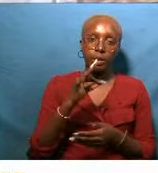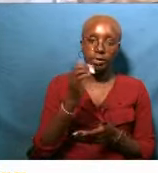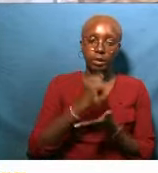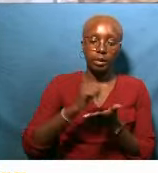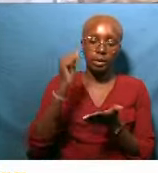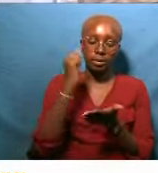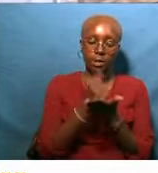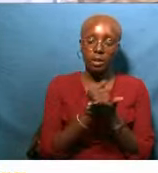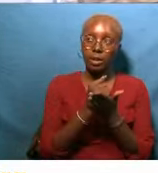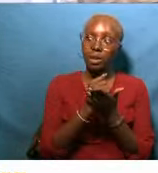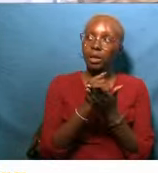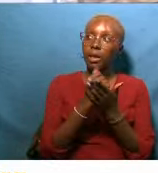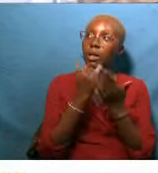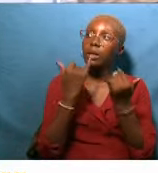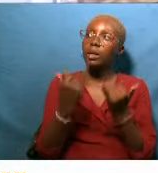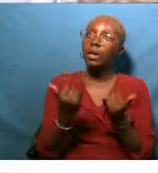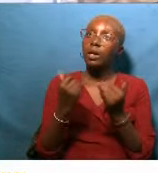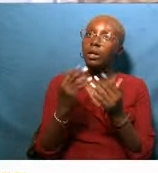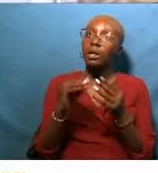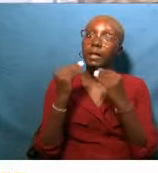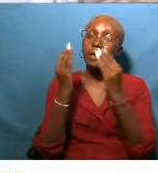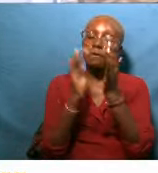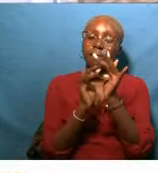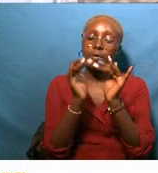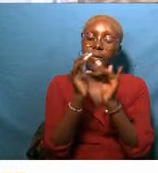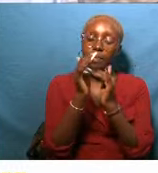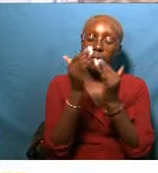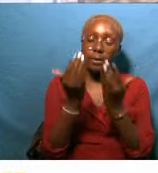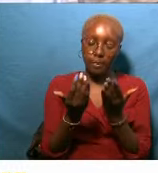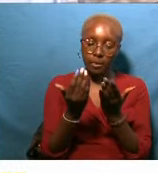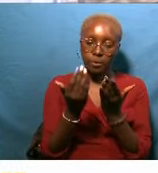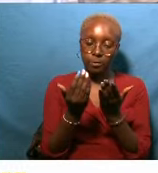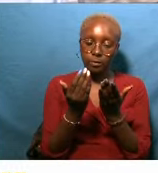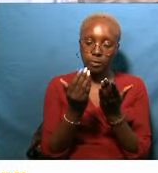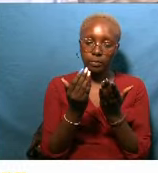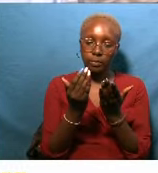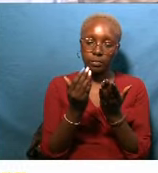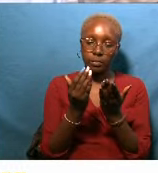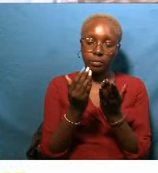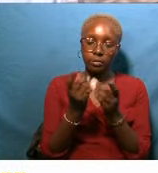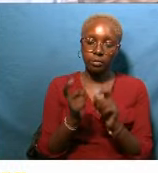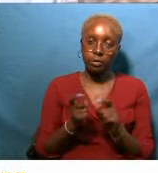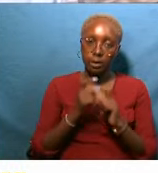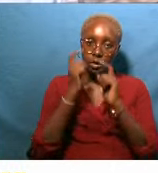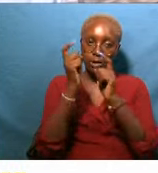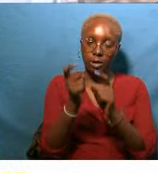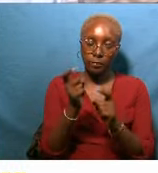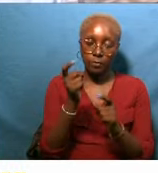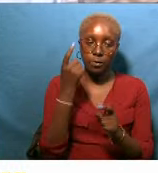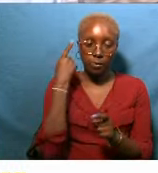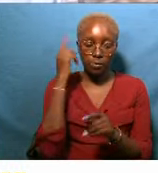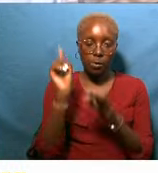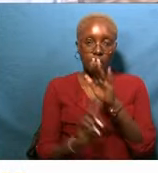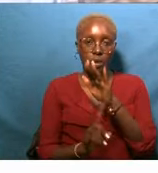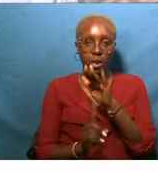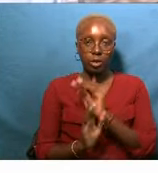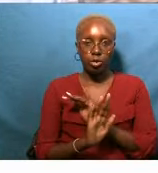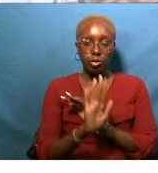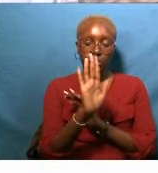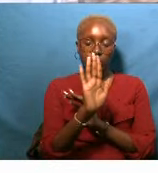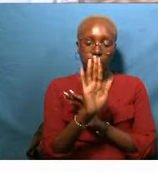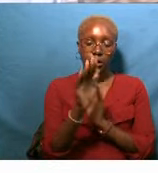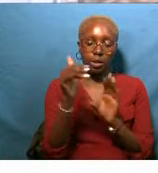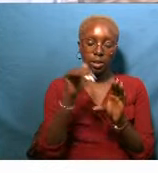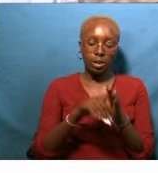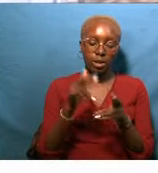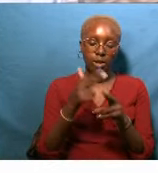I present you with this Bible as a token and a tool of your ministry. In the